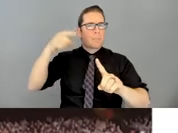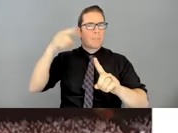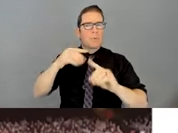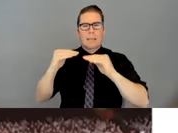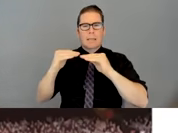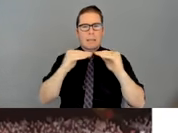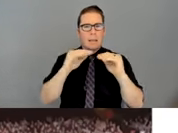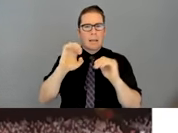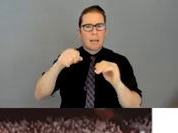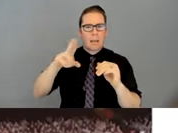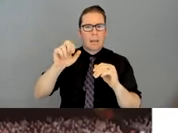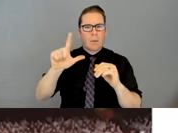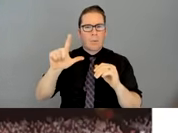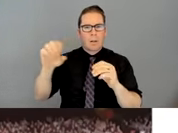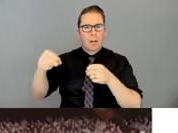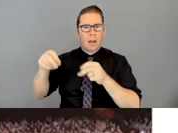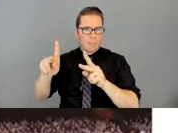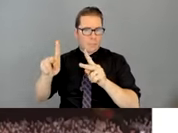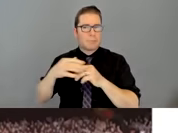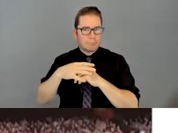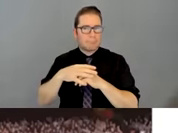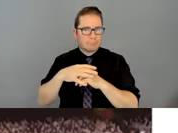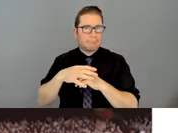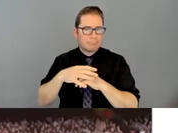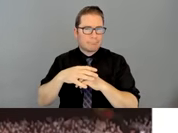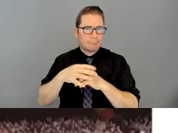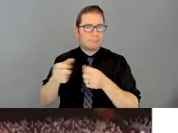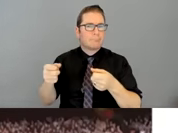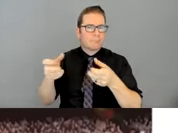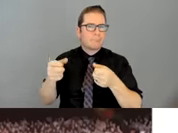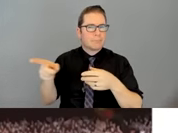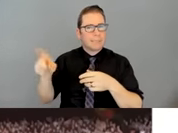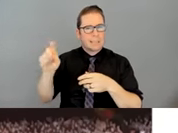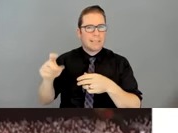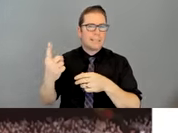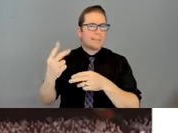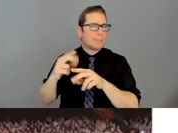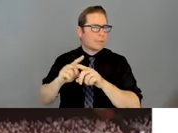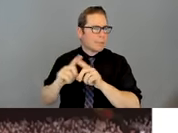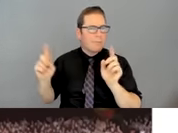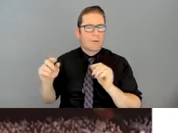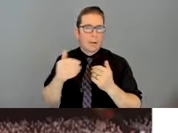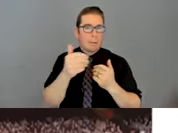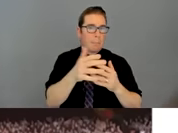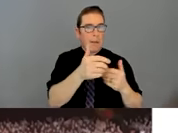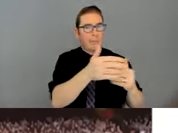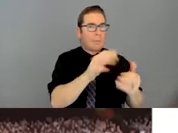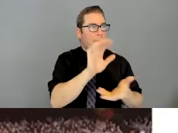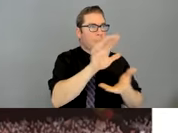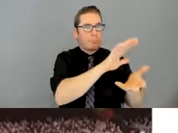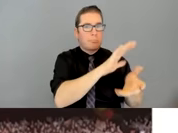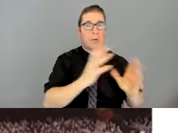game. And the person in the wheelchair needs something completely different. And so I like this particular